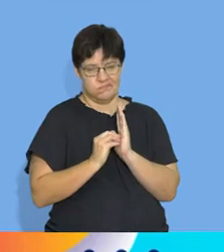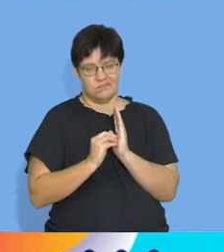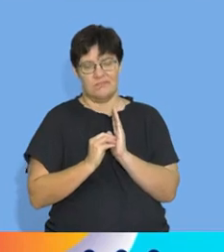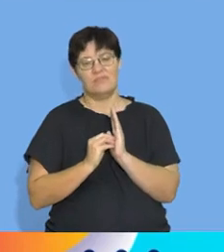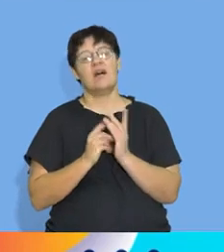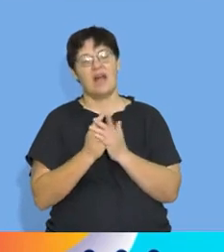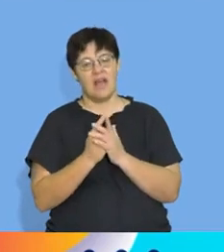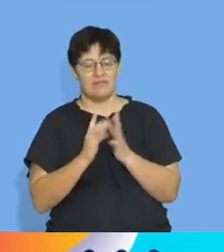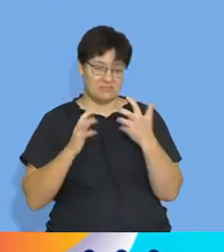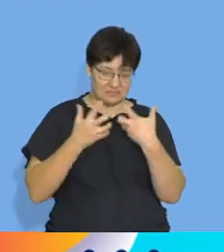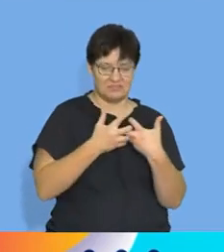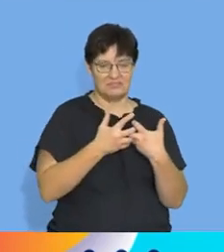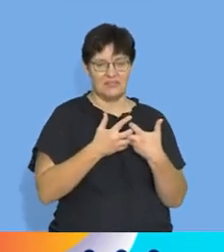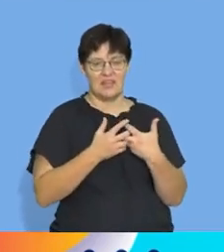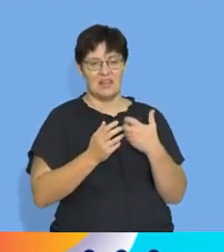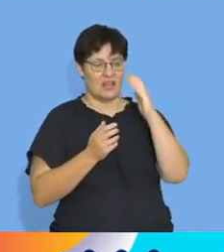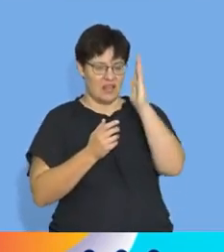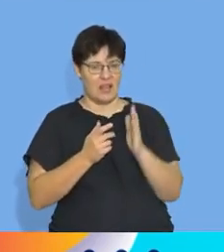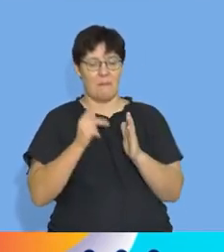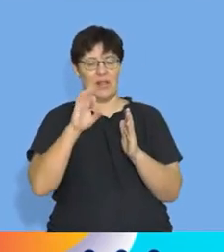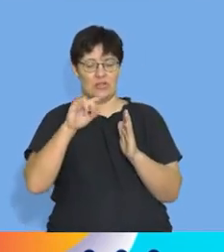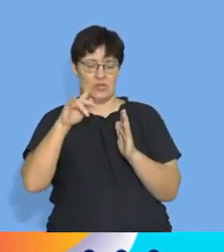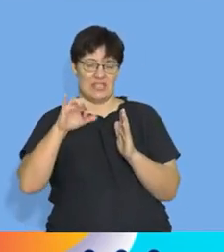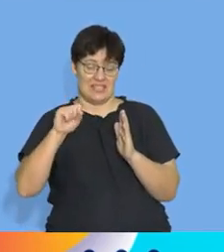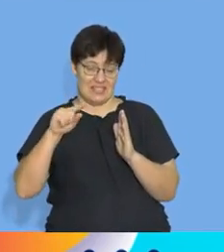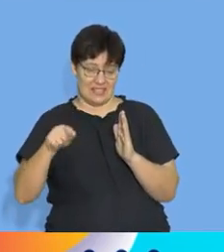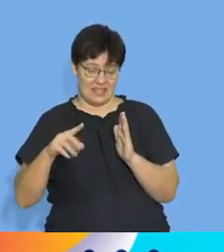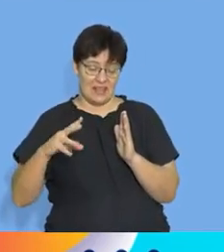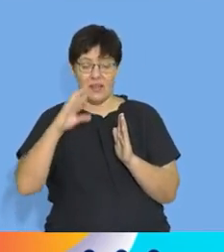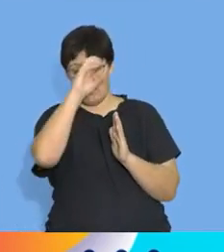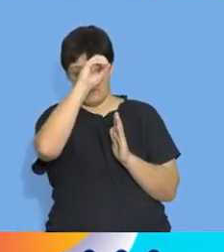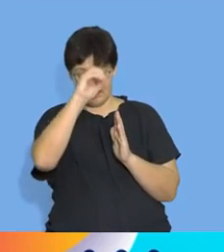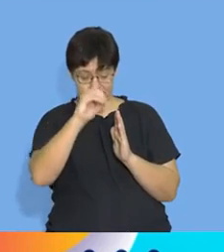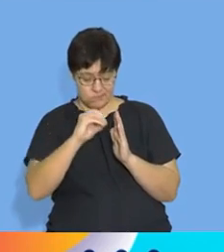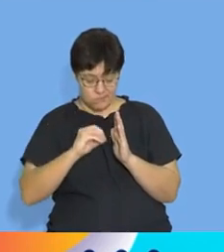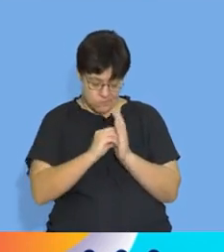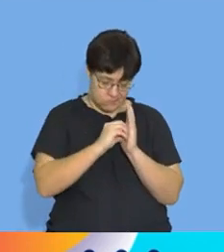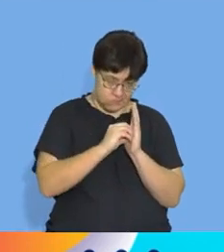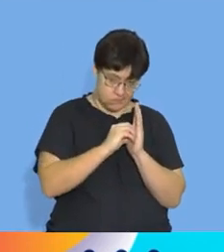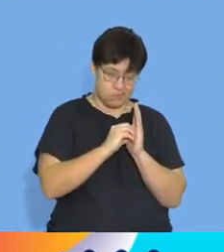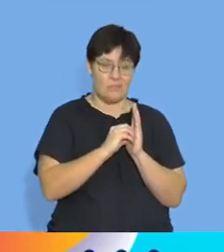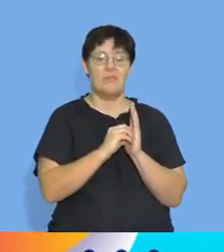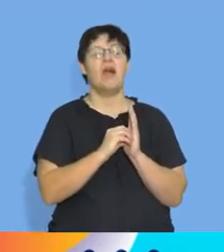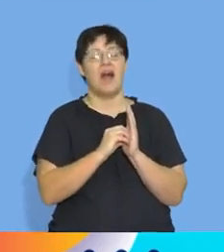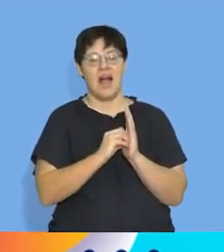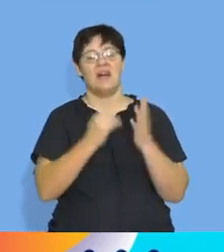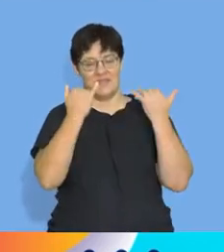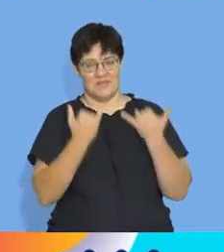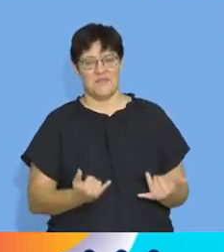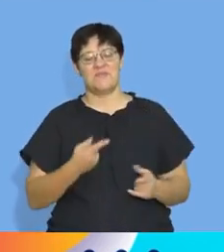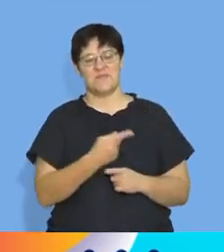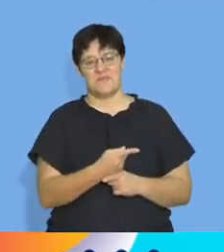attachment. So there's an attachment that forms between this blastocyst. And once that blastocyst is attached, we say